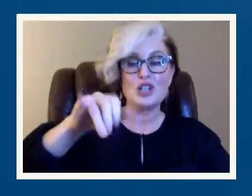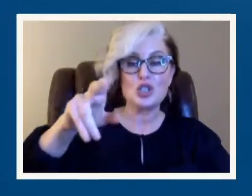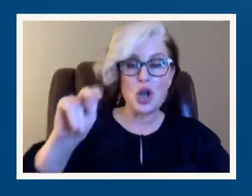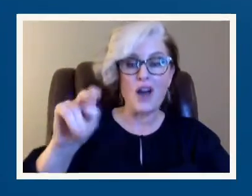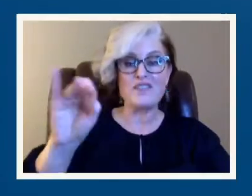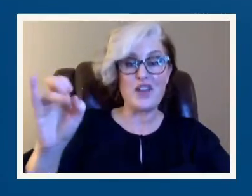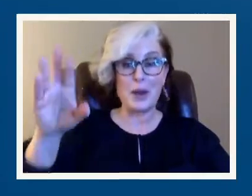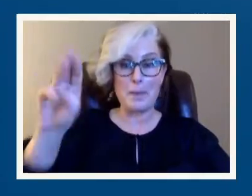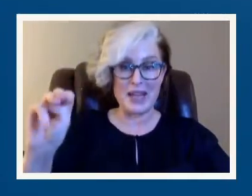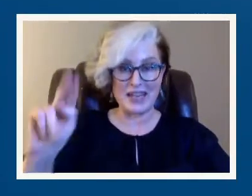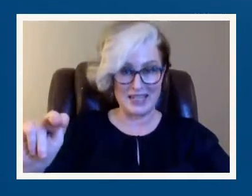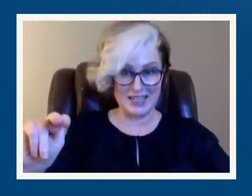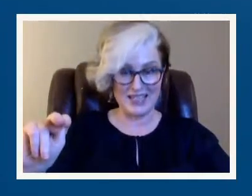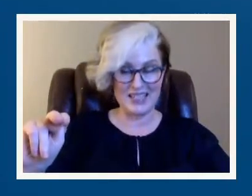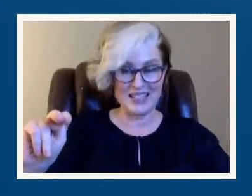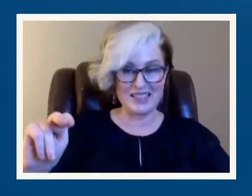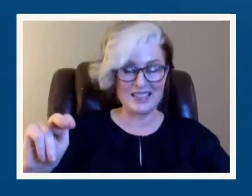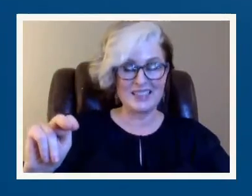Fetterman,